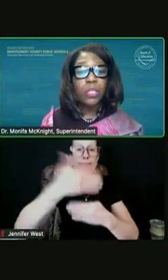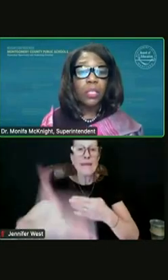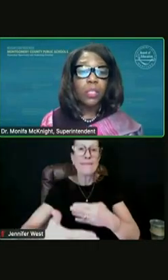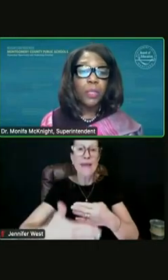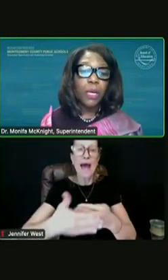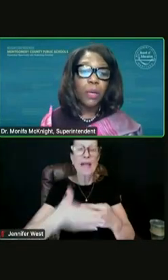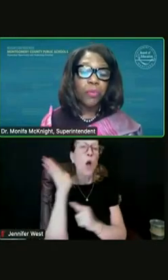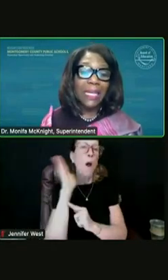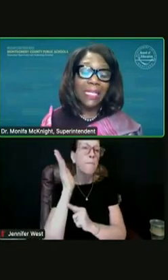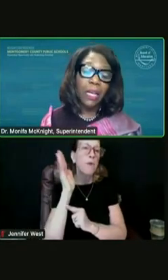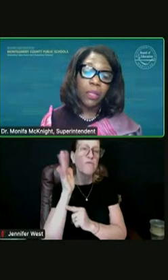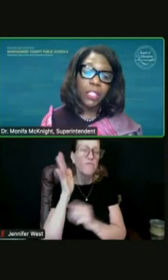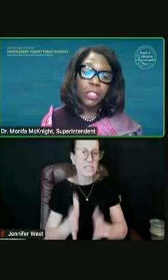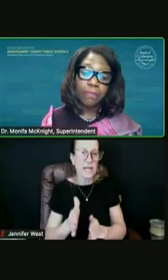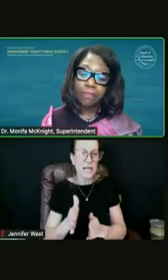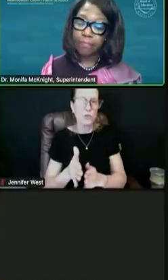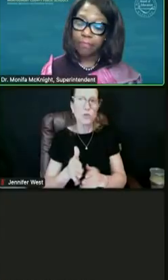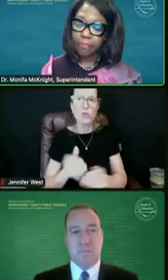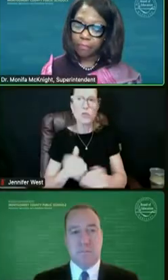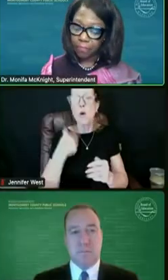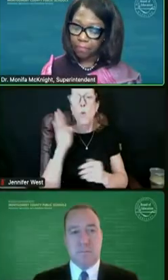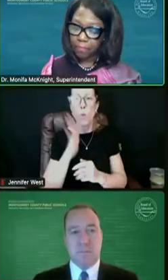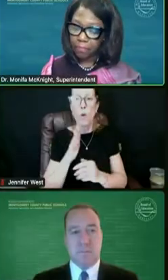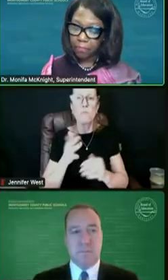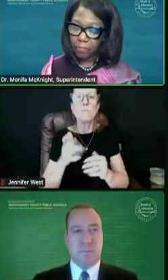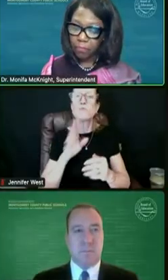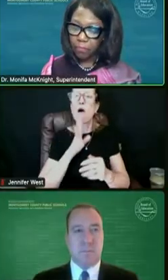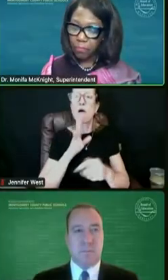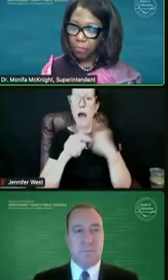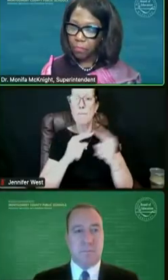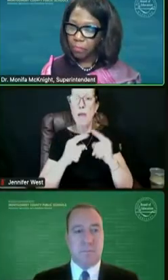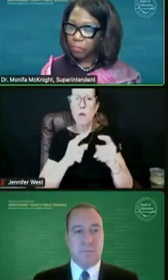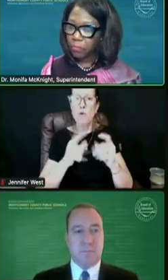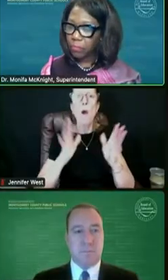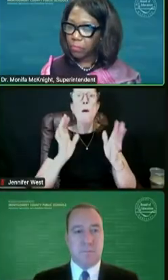who's going to talk a little bit about breaking down the budget.